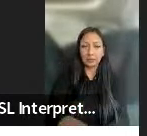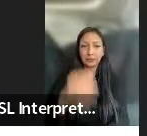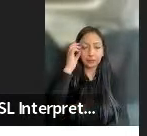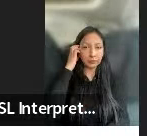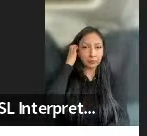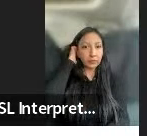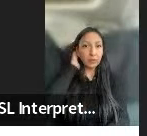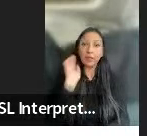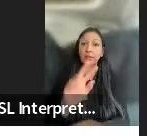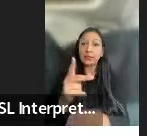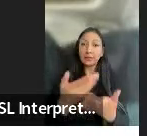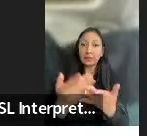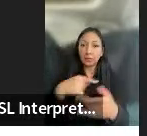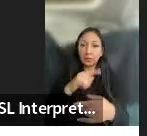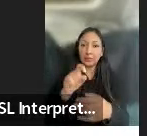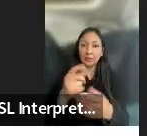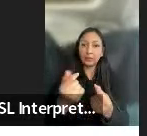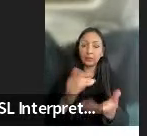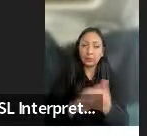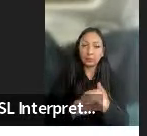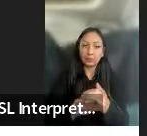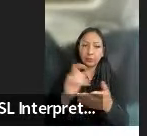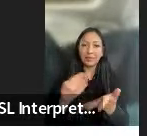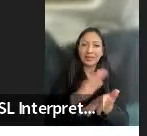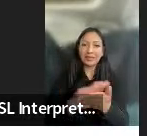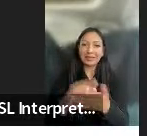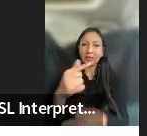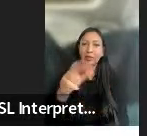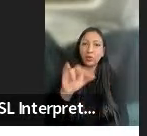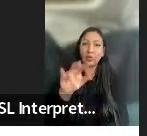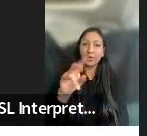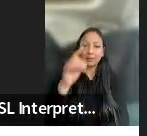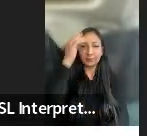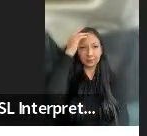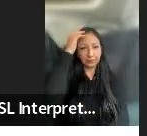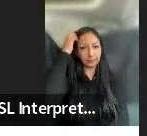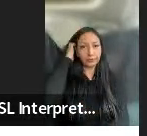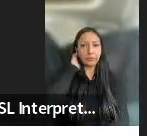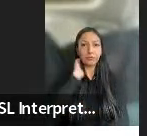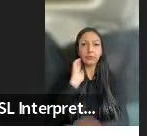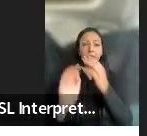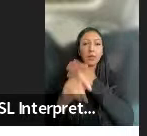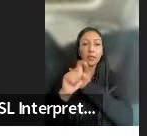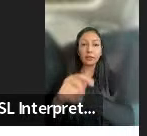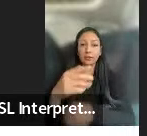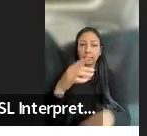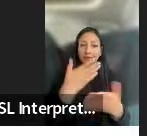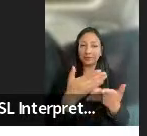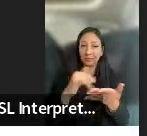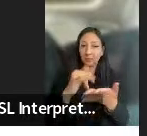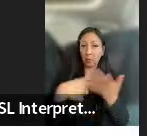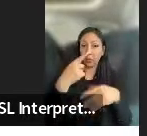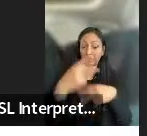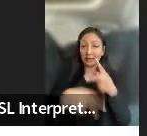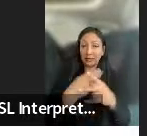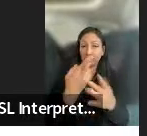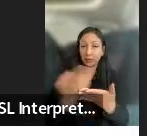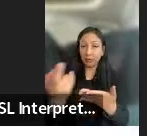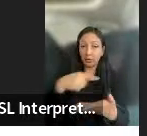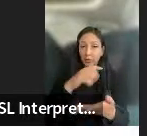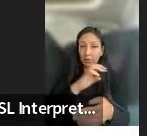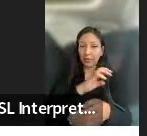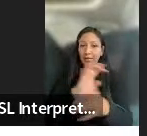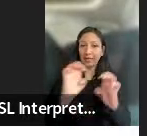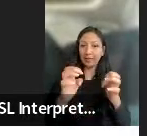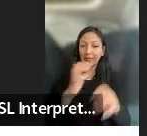The second thing we need to do is we need to clean the grid. We need to ensure that the source of electricity we use is decarbonized